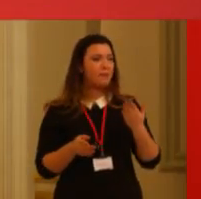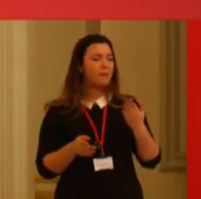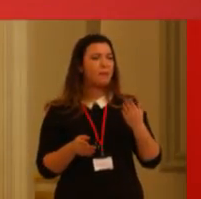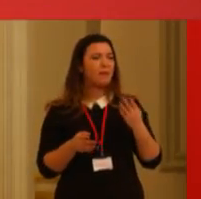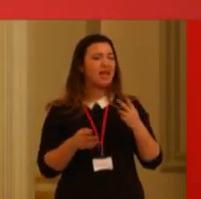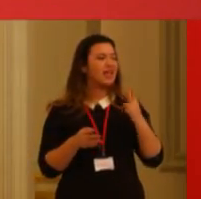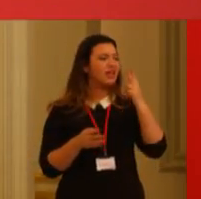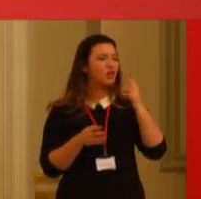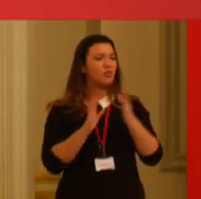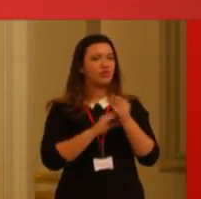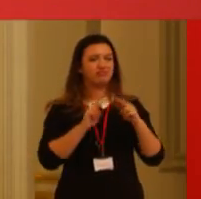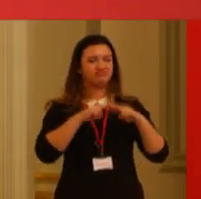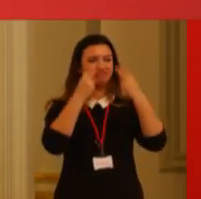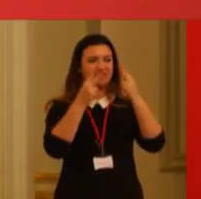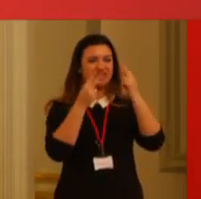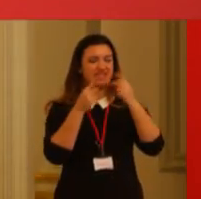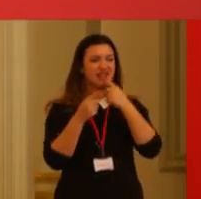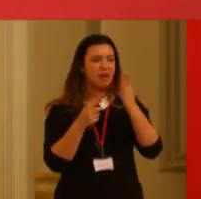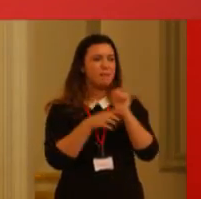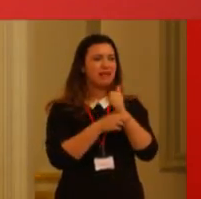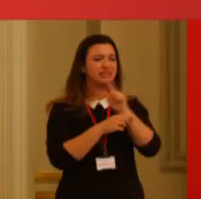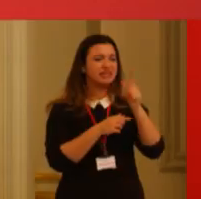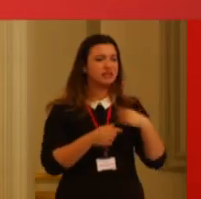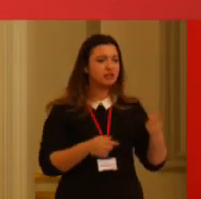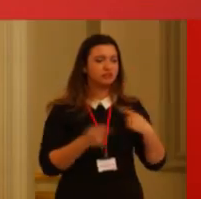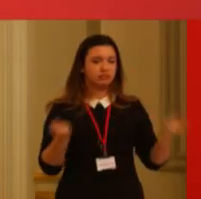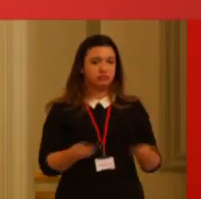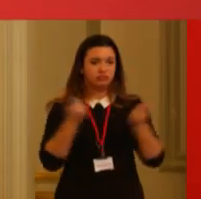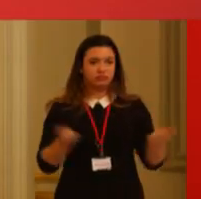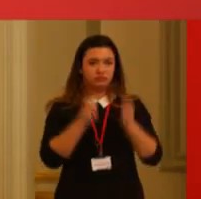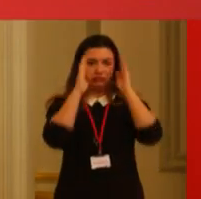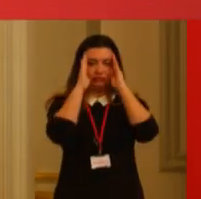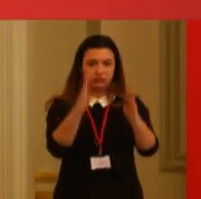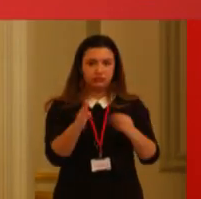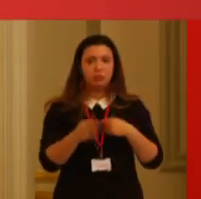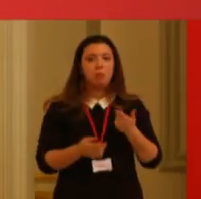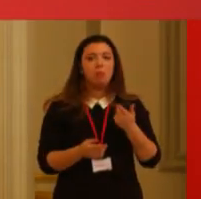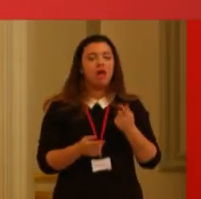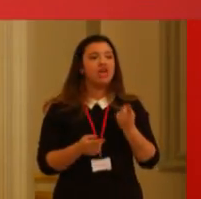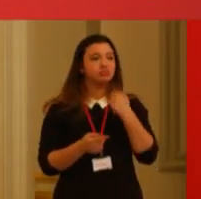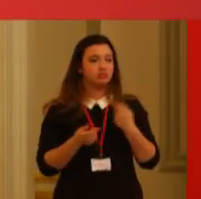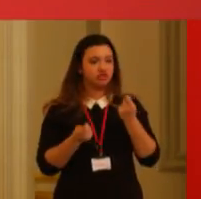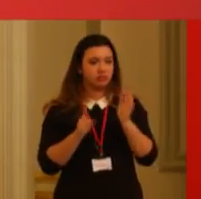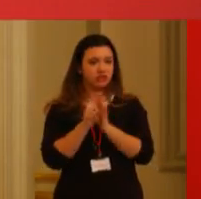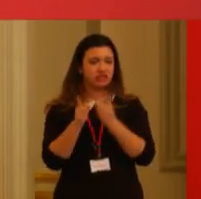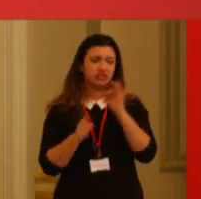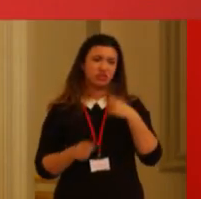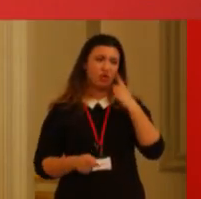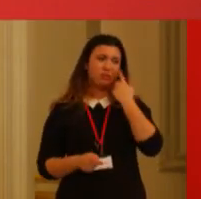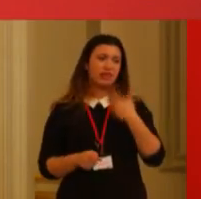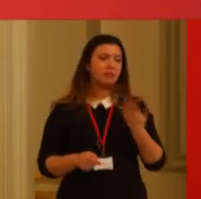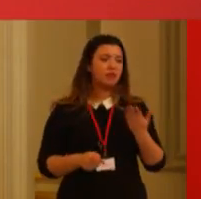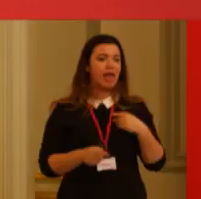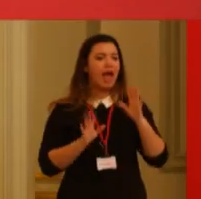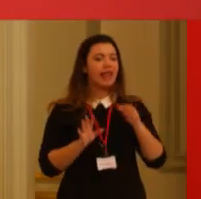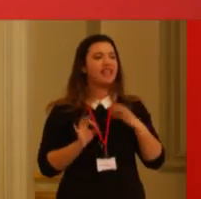where vocational schools are failing. Even if you were to work on them for another 4 decades, it probably won't be sufficient. So